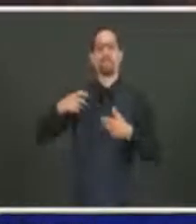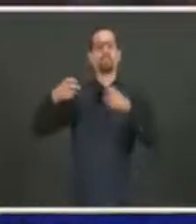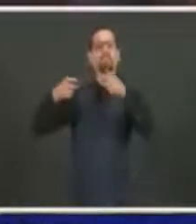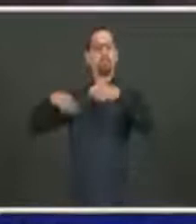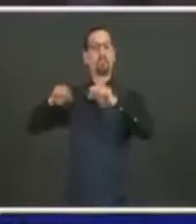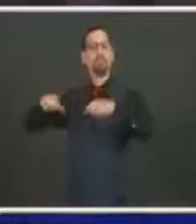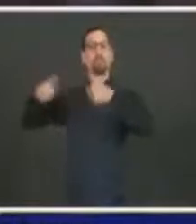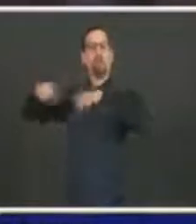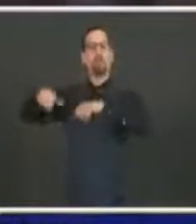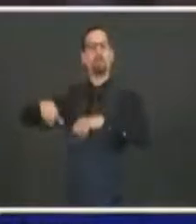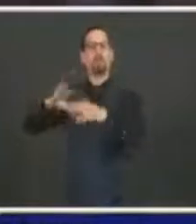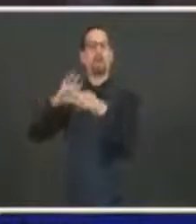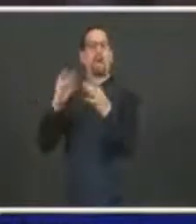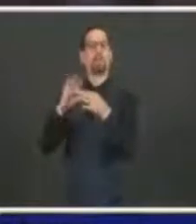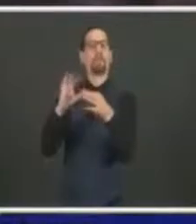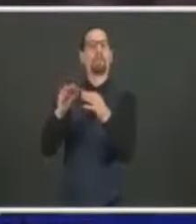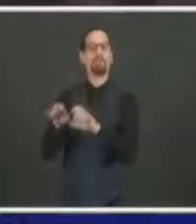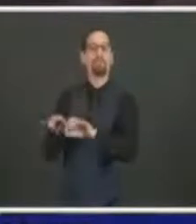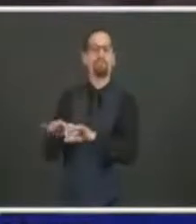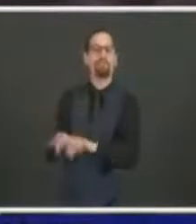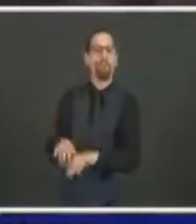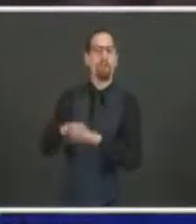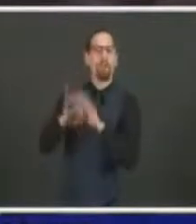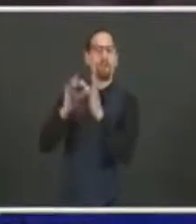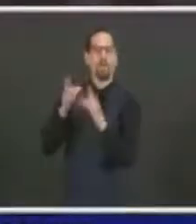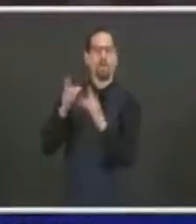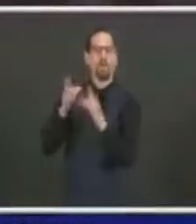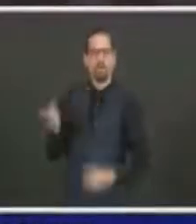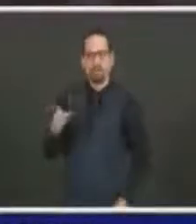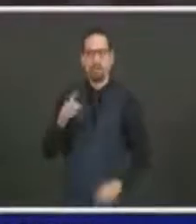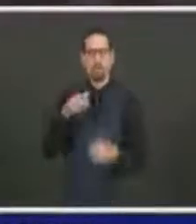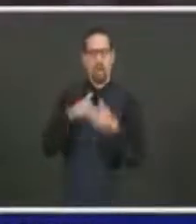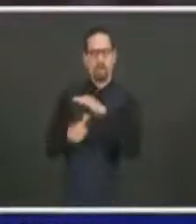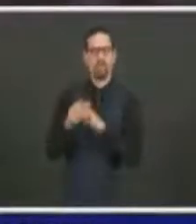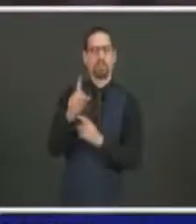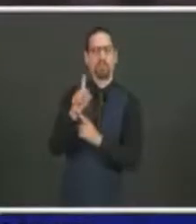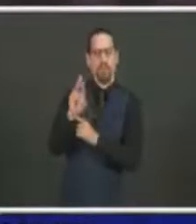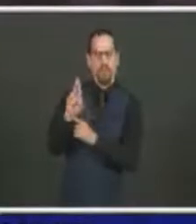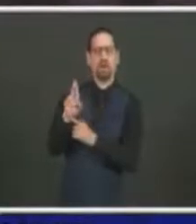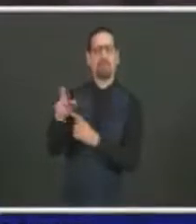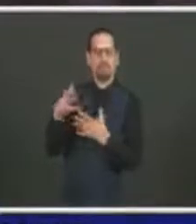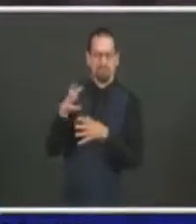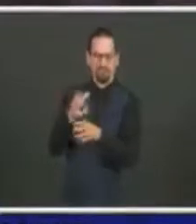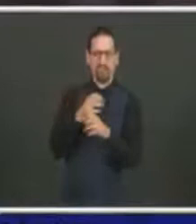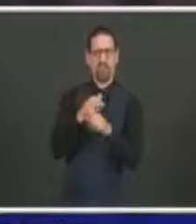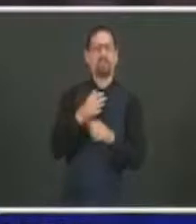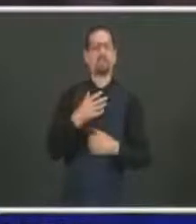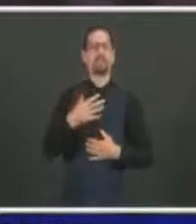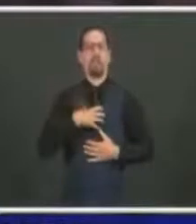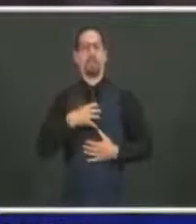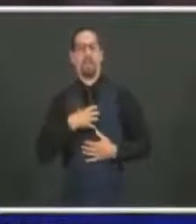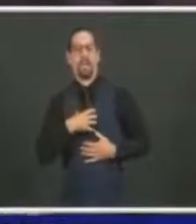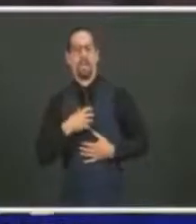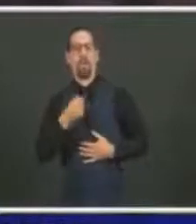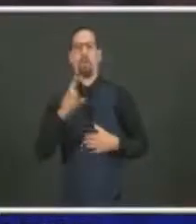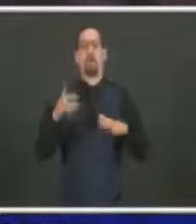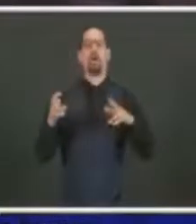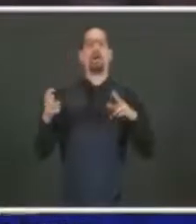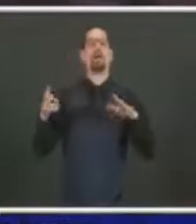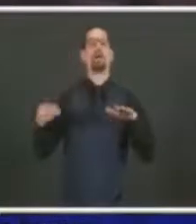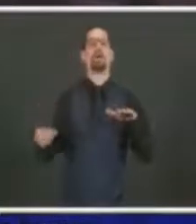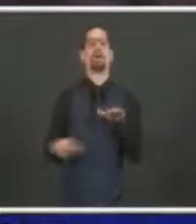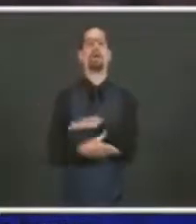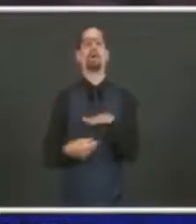available. DBR does receive complaints or tips, if you will, and they can even be anonymous